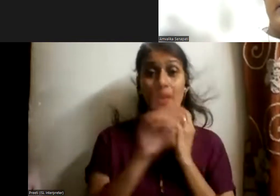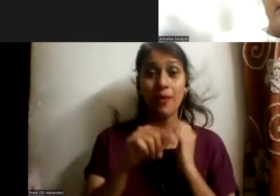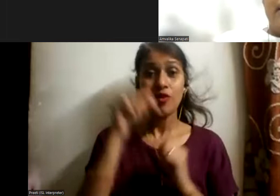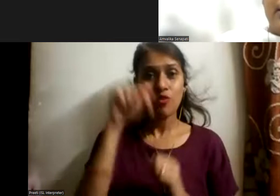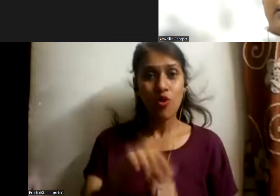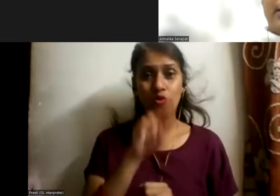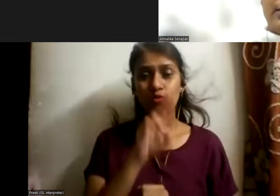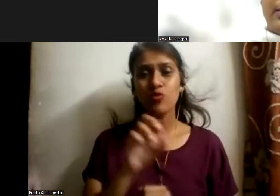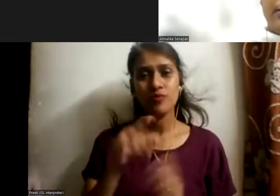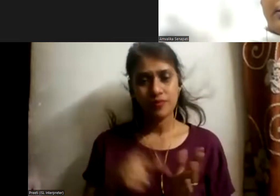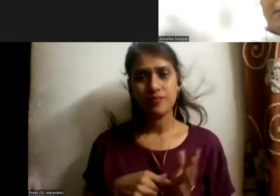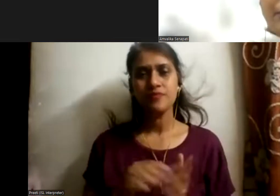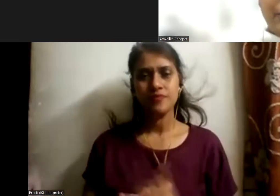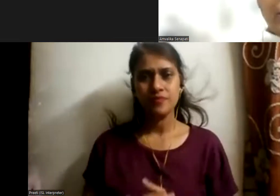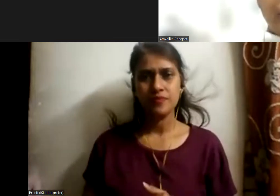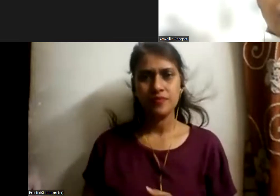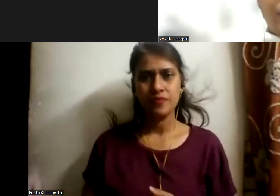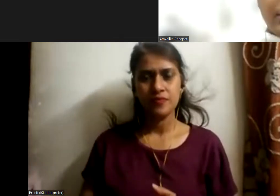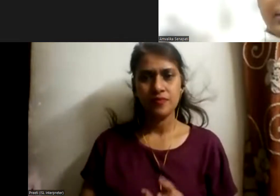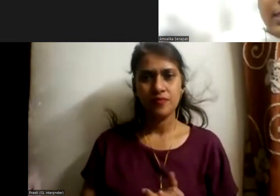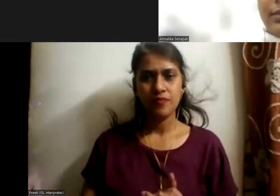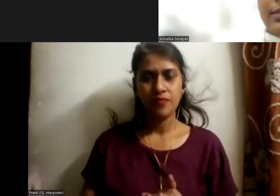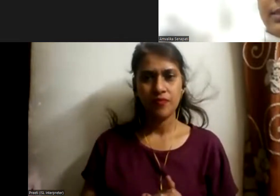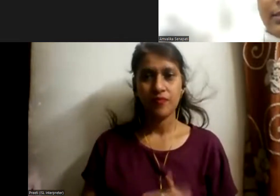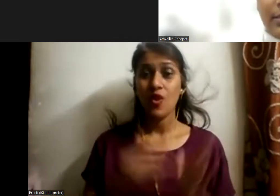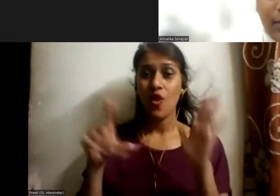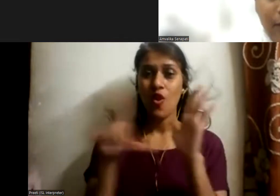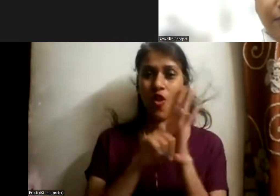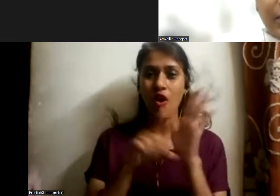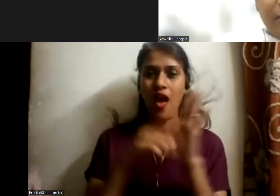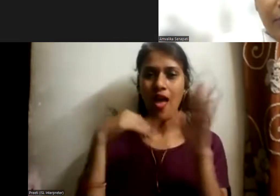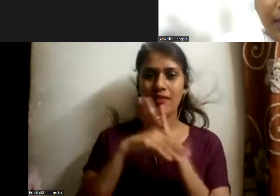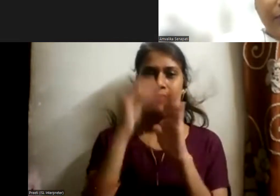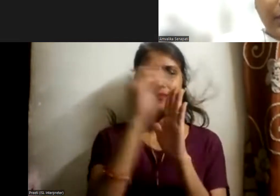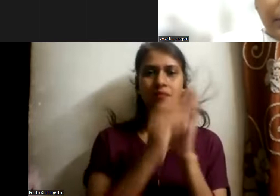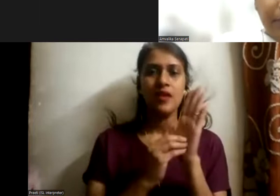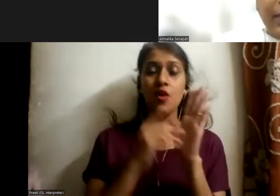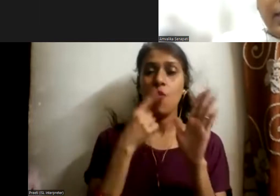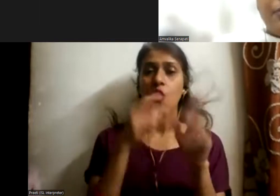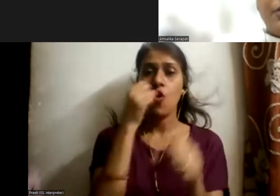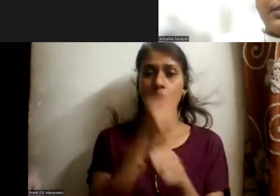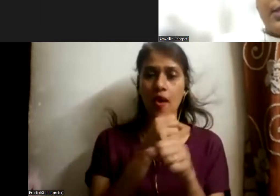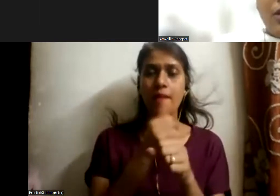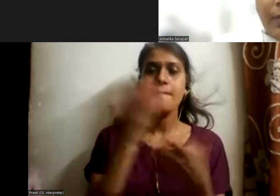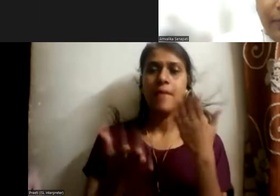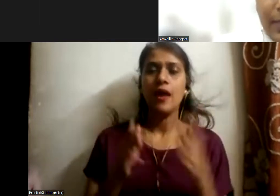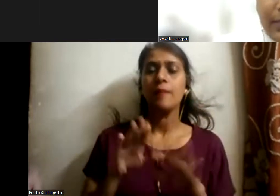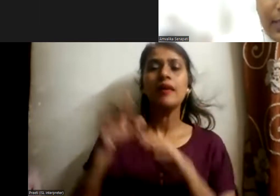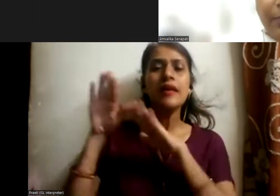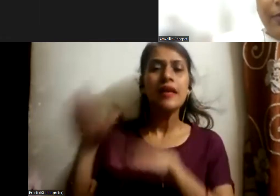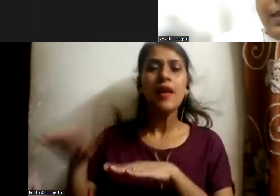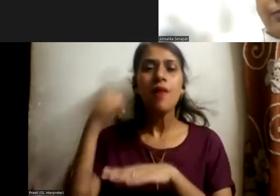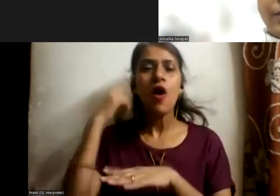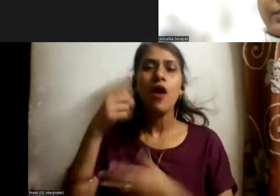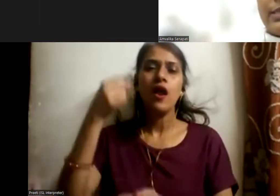accessibility, the provision of the law was this, that the government may, depending upon its economic